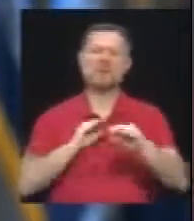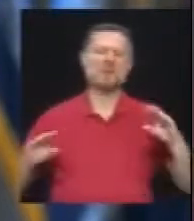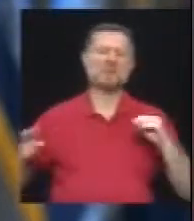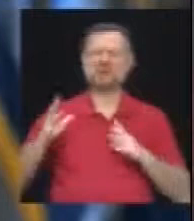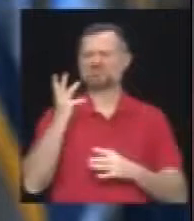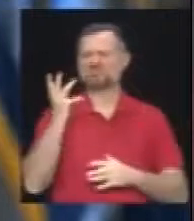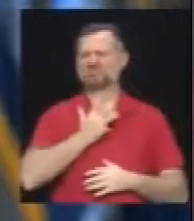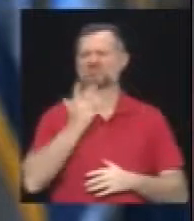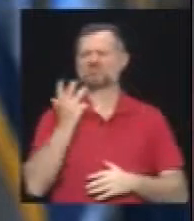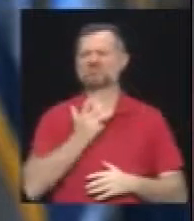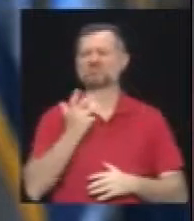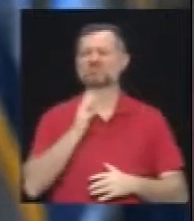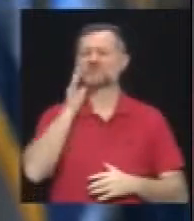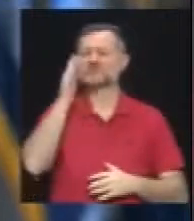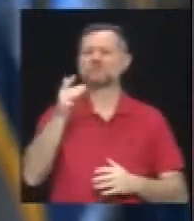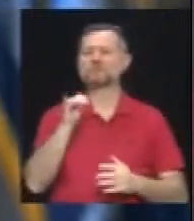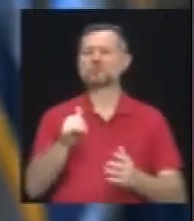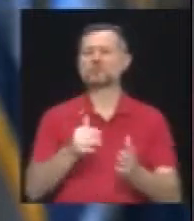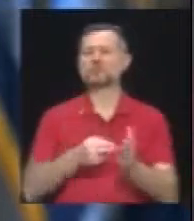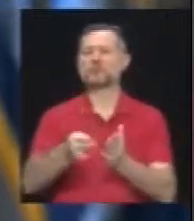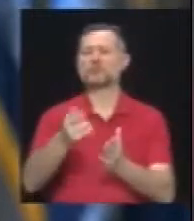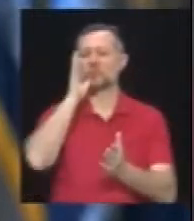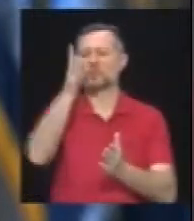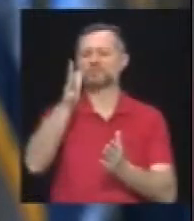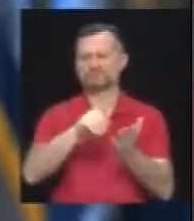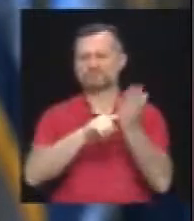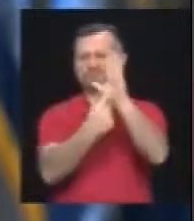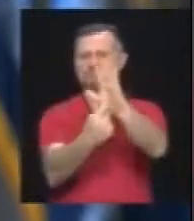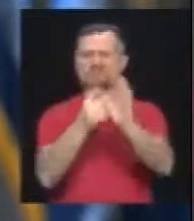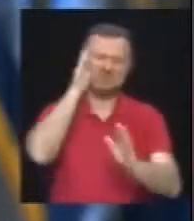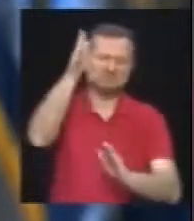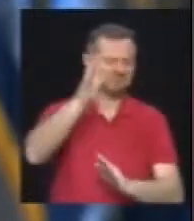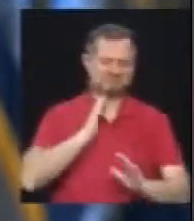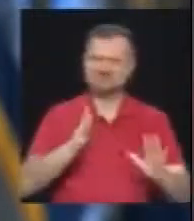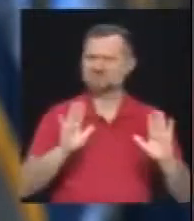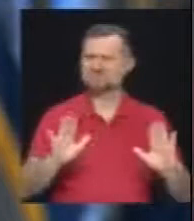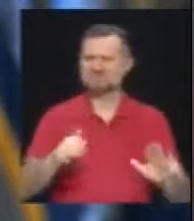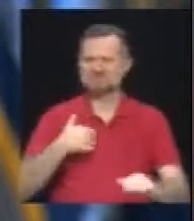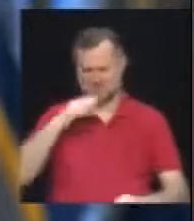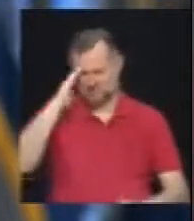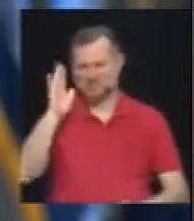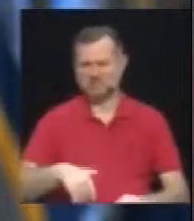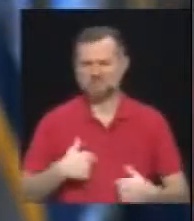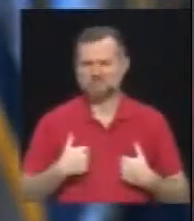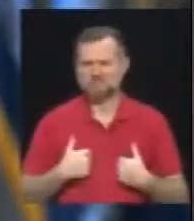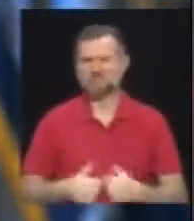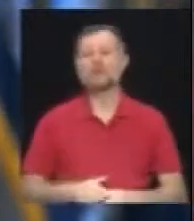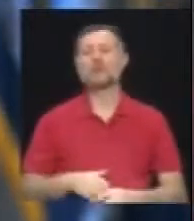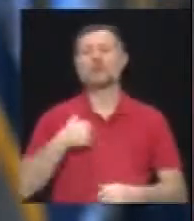in time. Of that, I am confident. Now, there are moments in life that test our